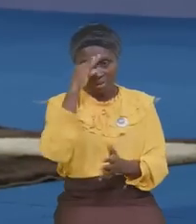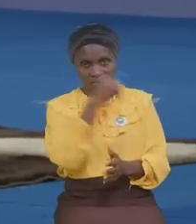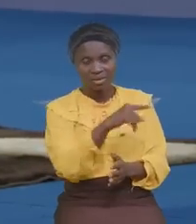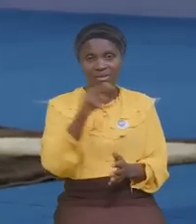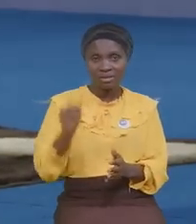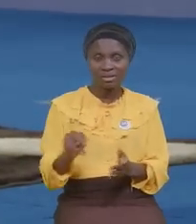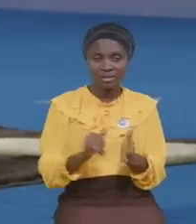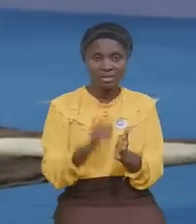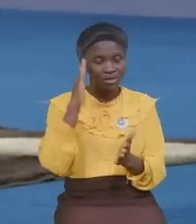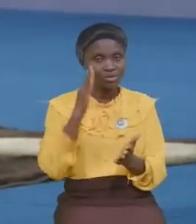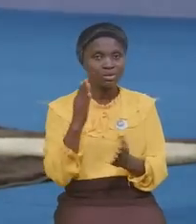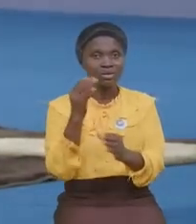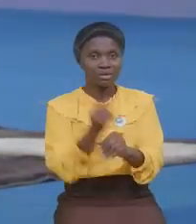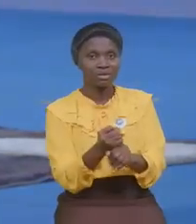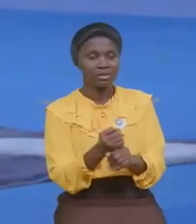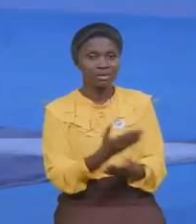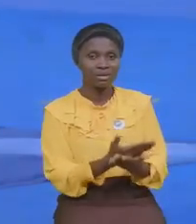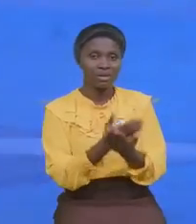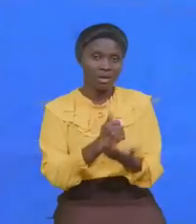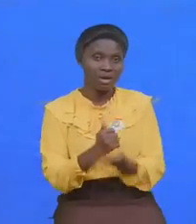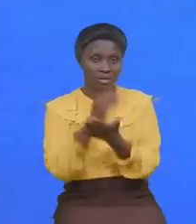him to heaven.